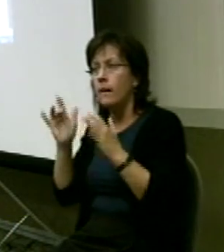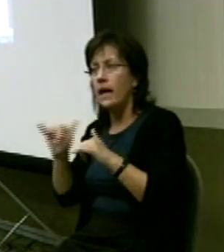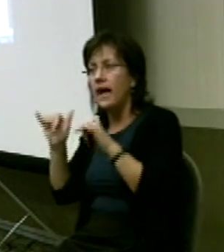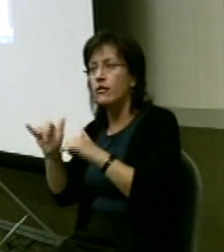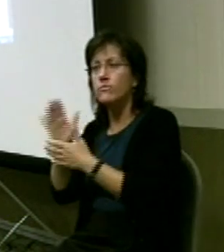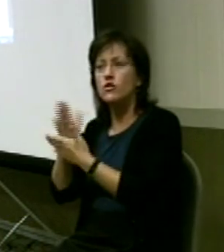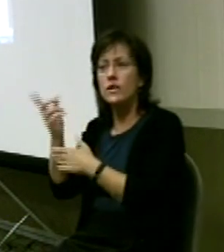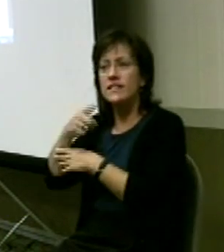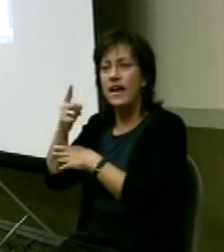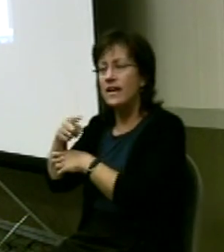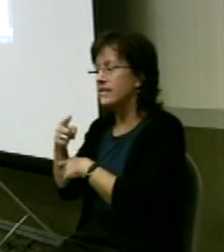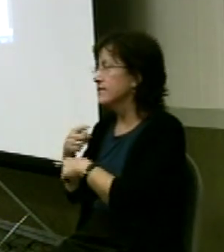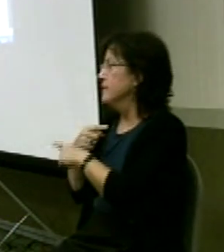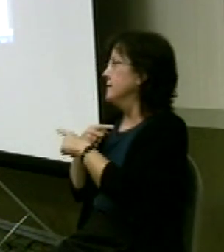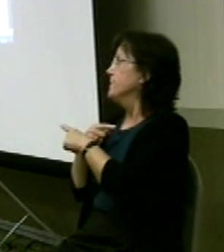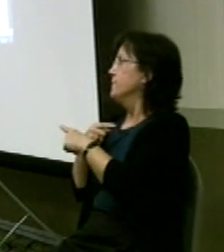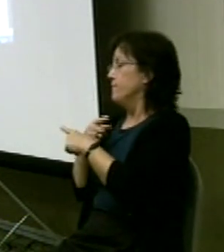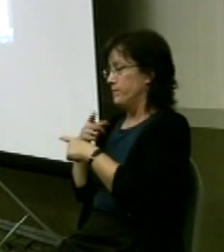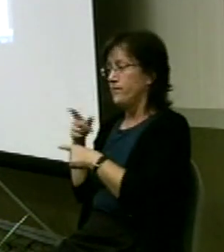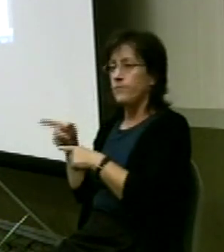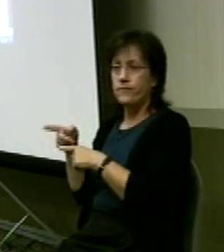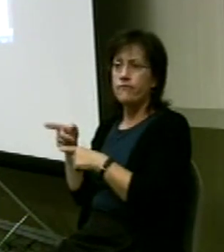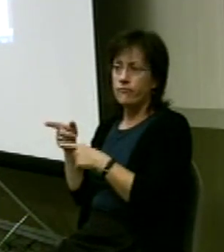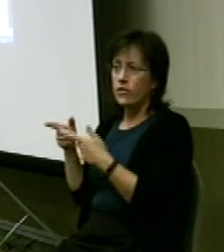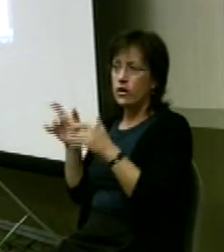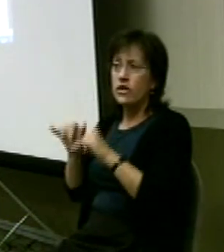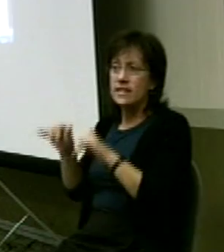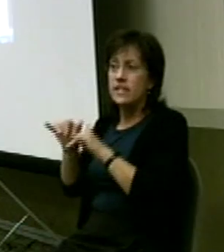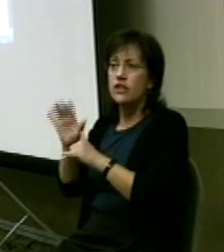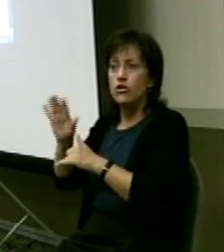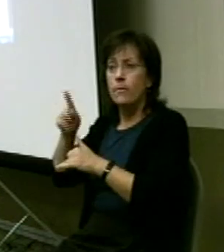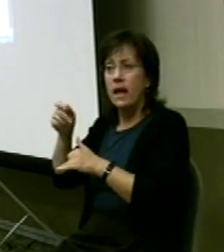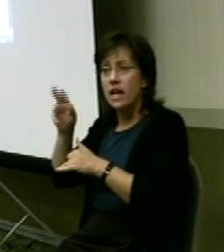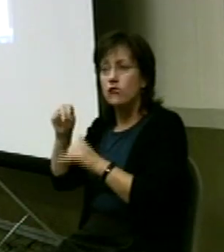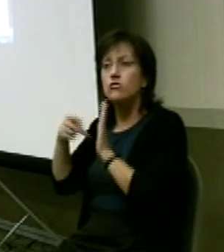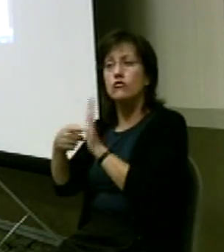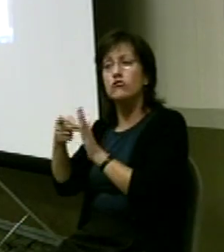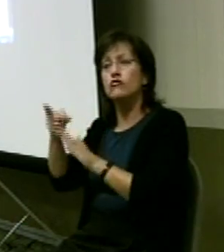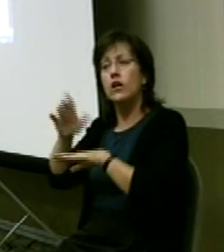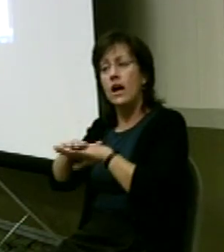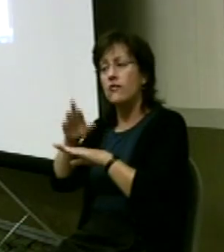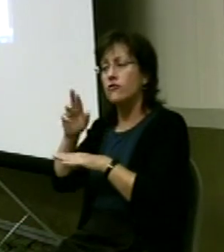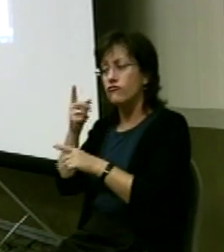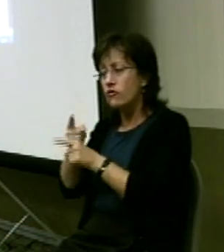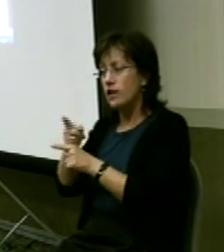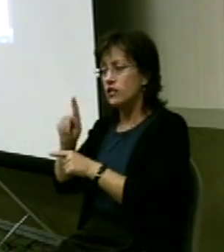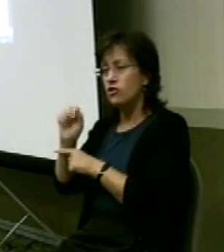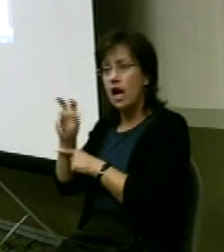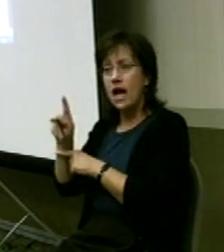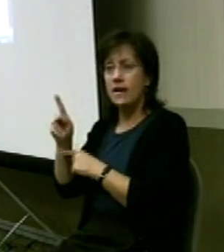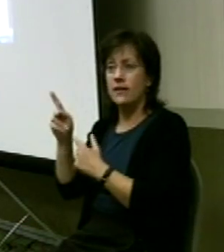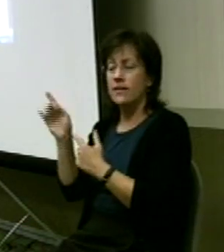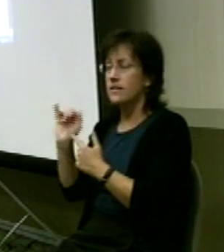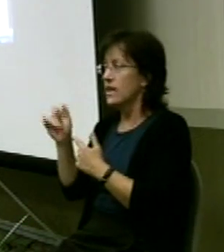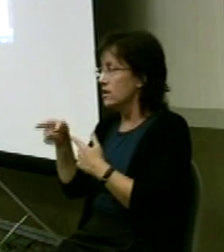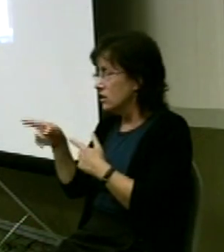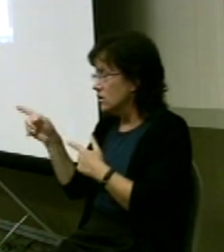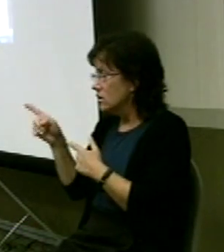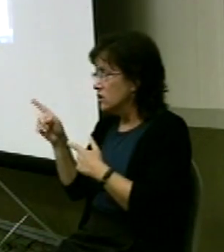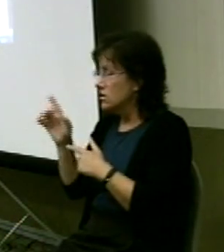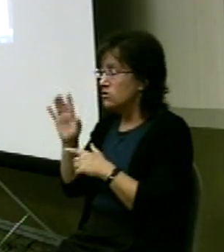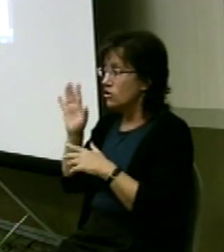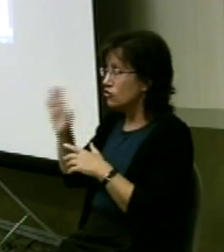every day? Well, your consistency and your pattern is showing you that you're on the right track. If it's like, do you all agree? It's